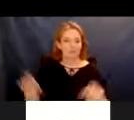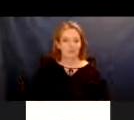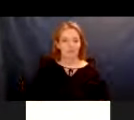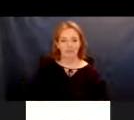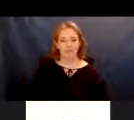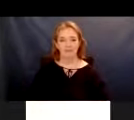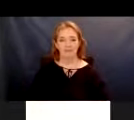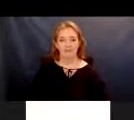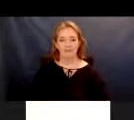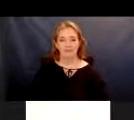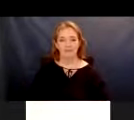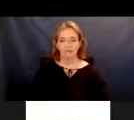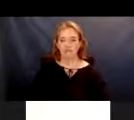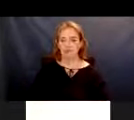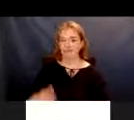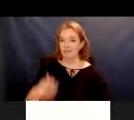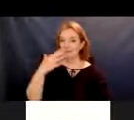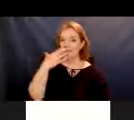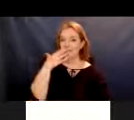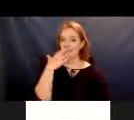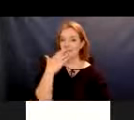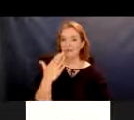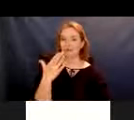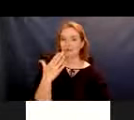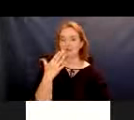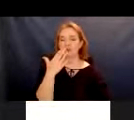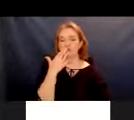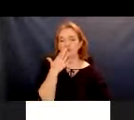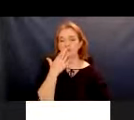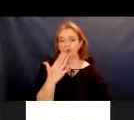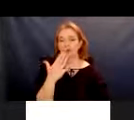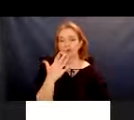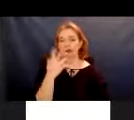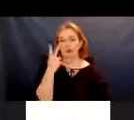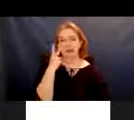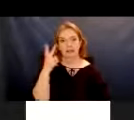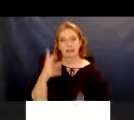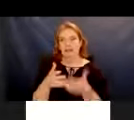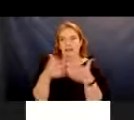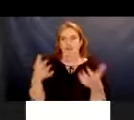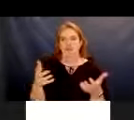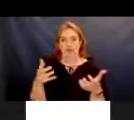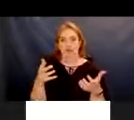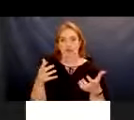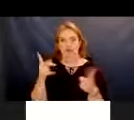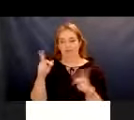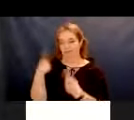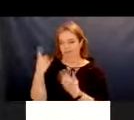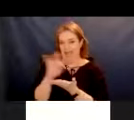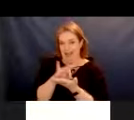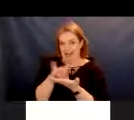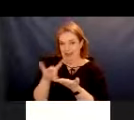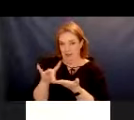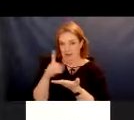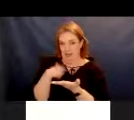It's been really good to get to see as much of Idaho as I've seen, and it's very